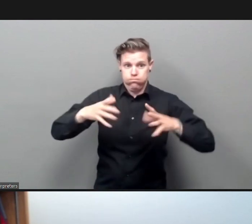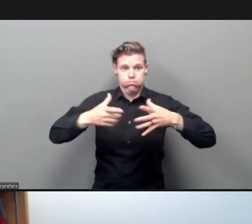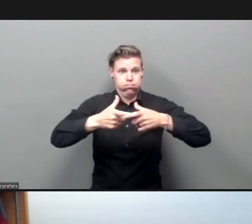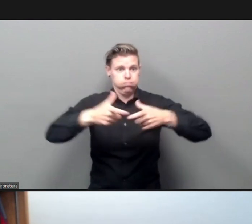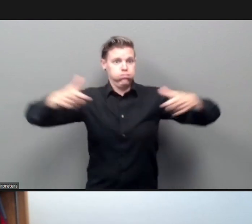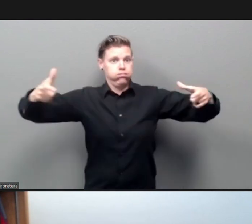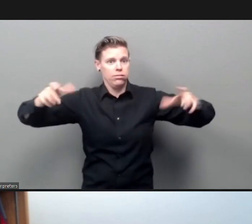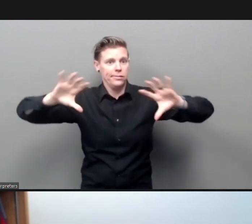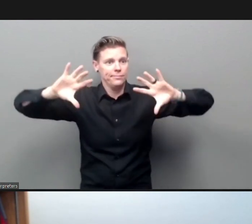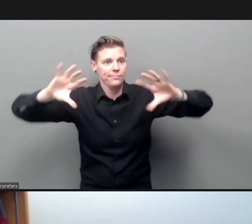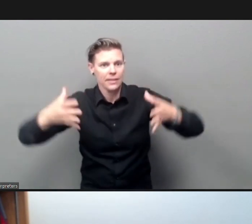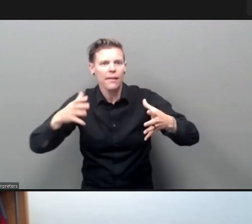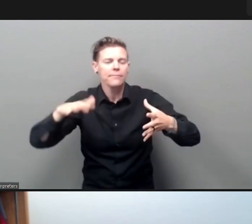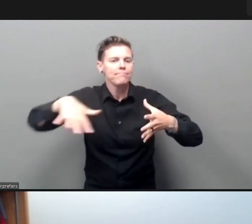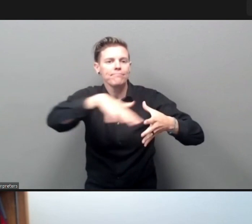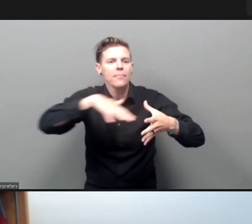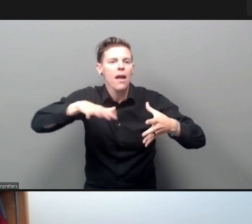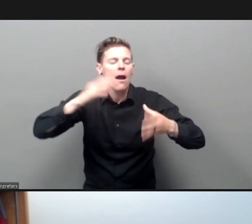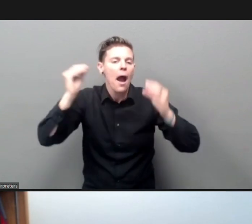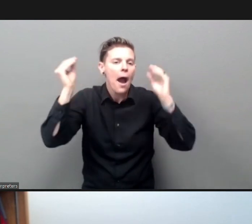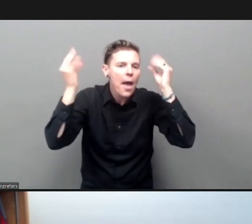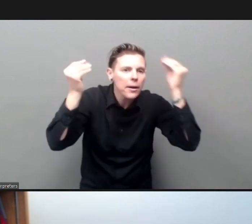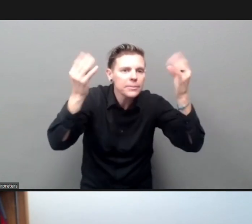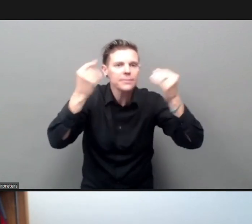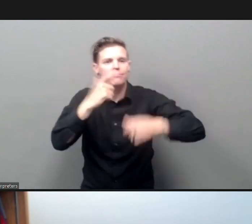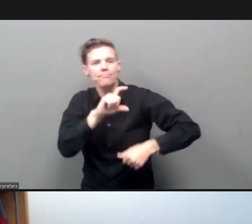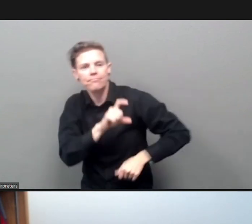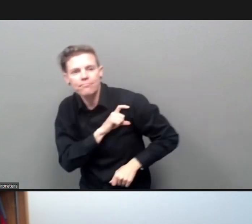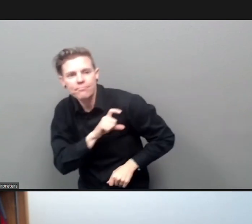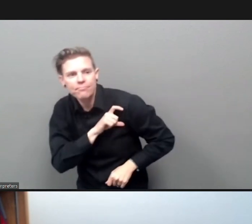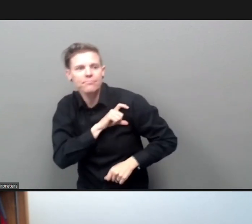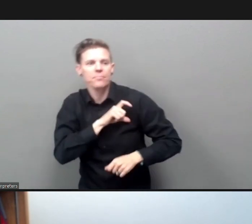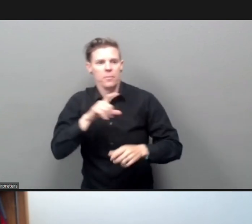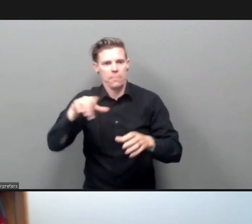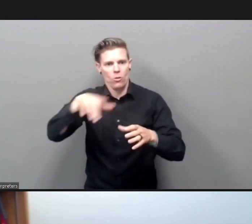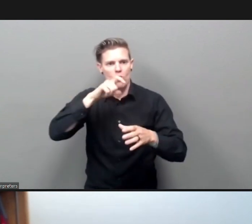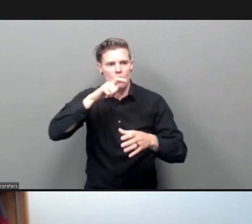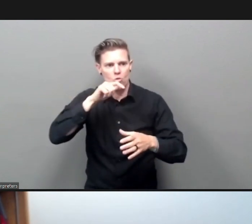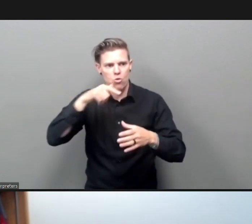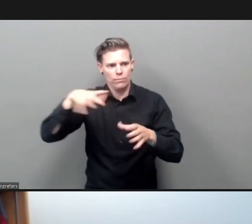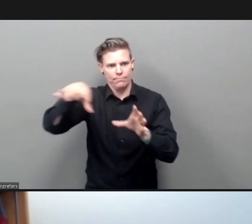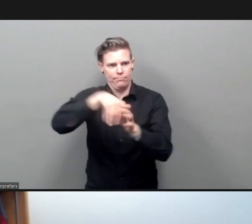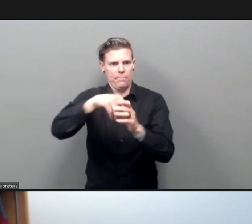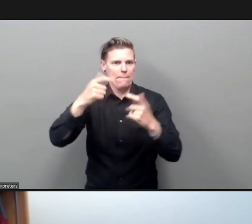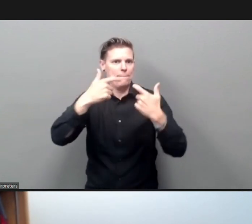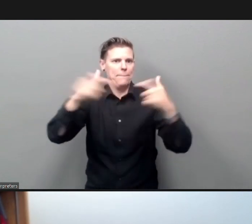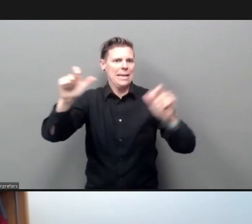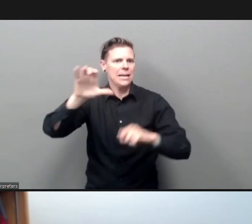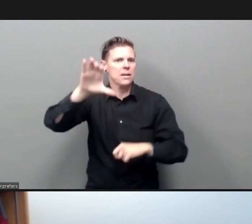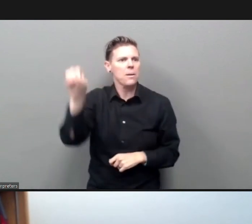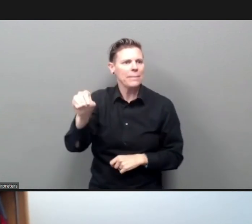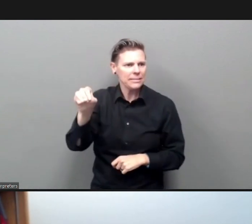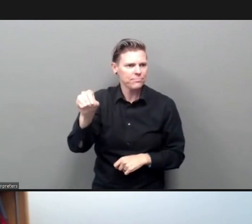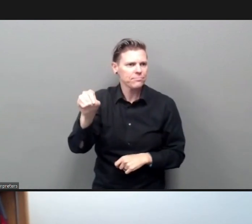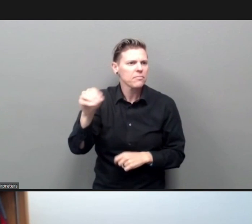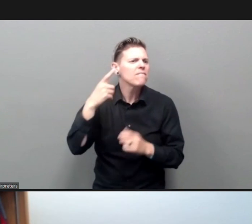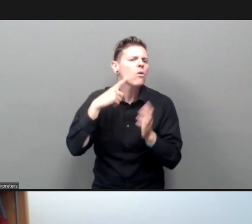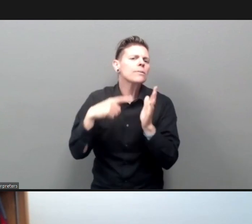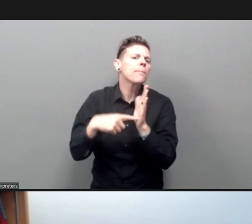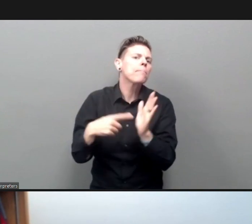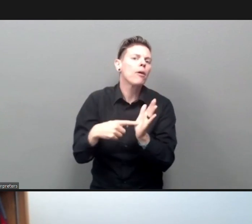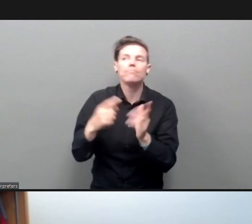ambulance crews that work for large delivery systems. For example, Albuquerque Ambulance is a subsidiary